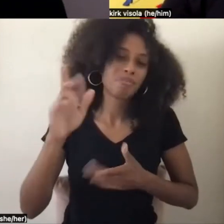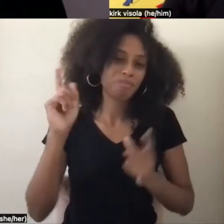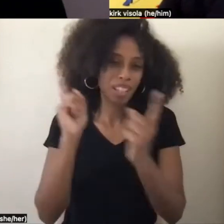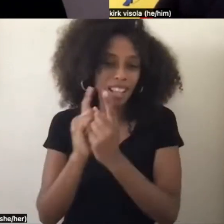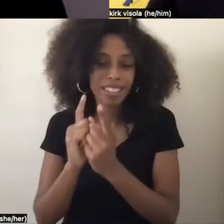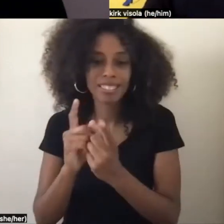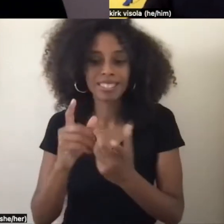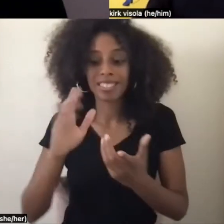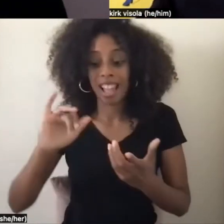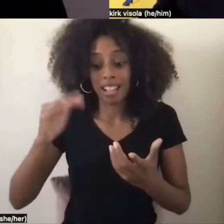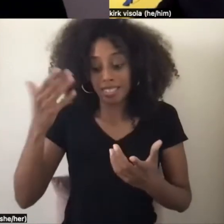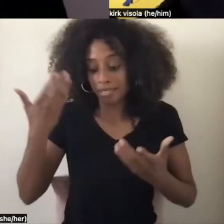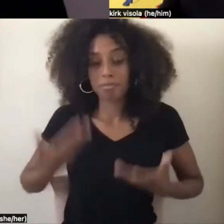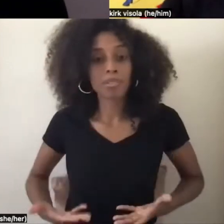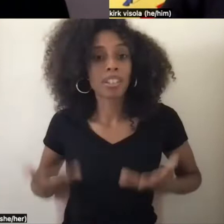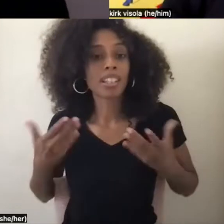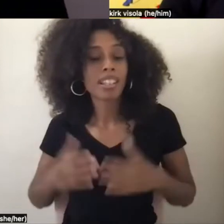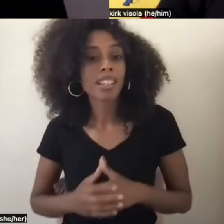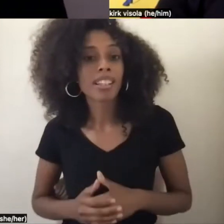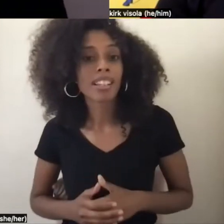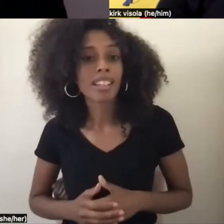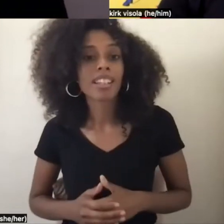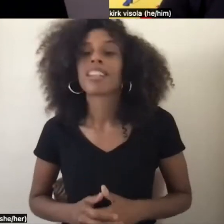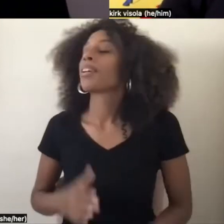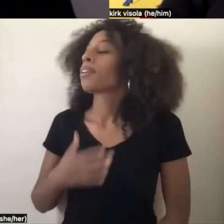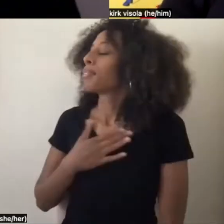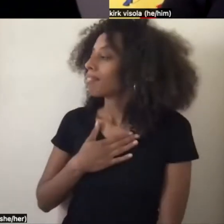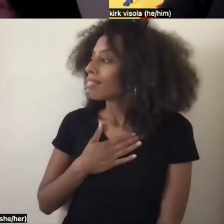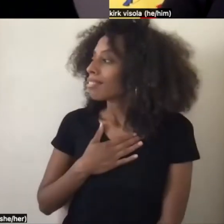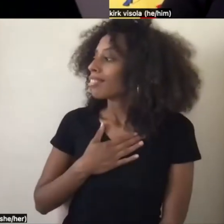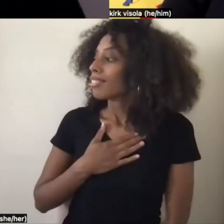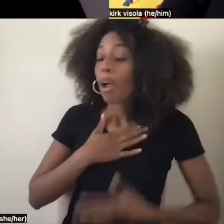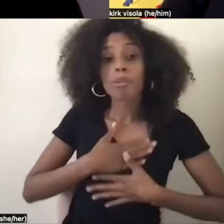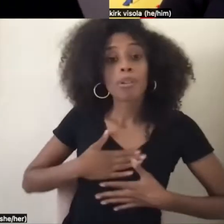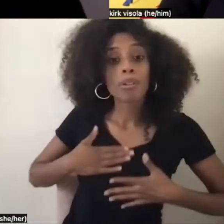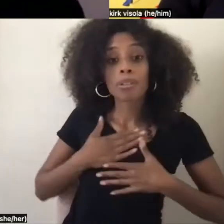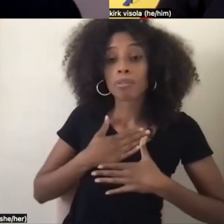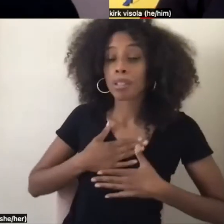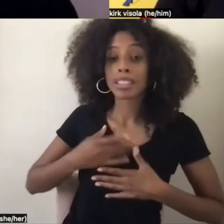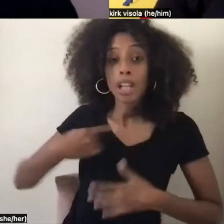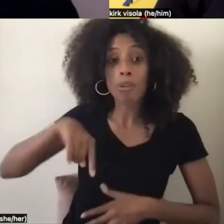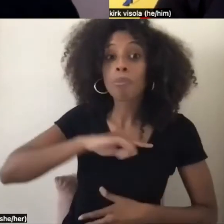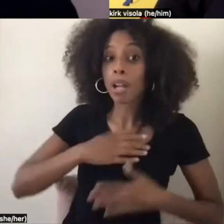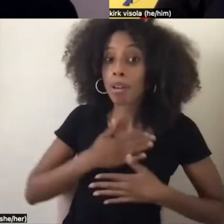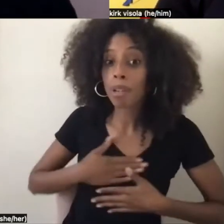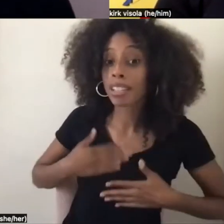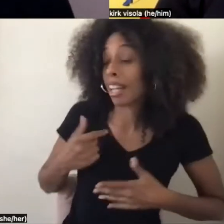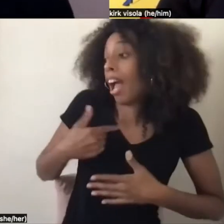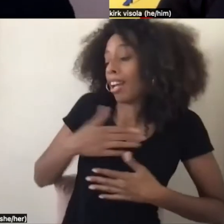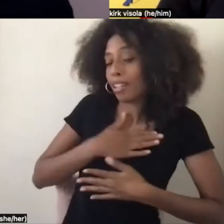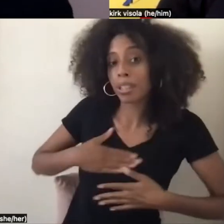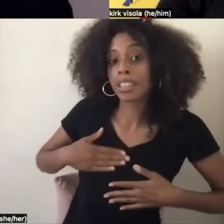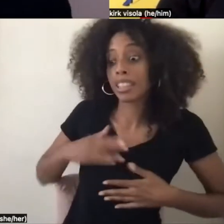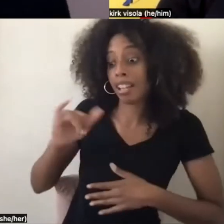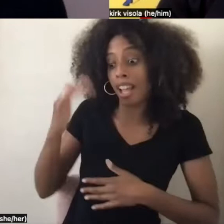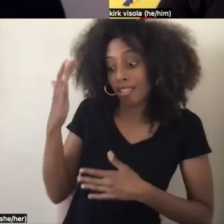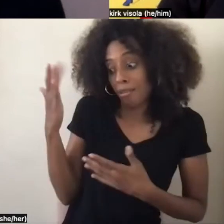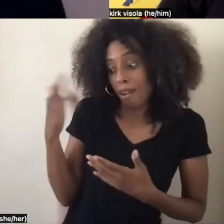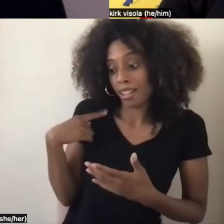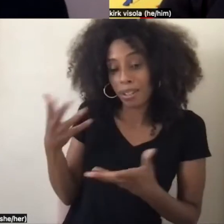me. And we appreciate it. I appreciate it, which is why you are in this space. I'm happy to be